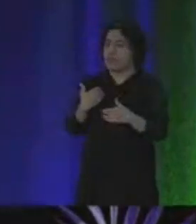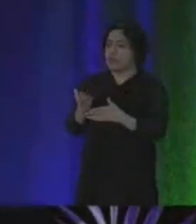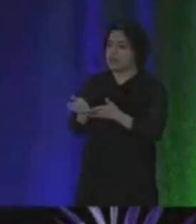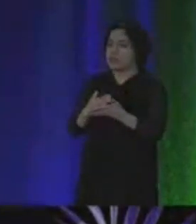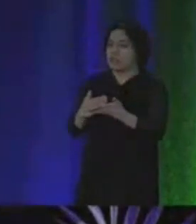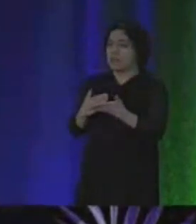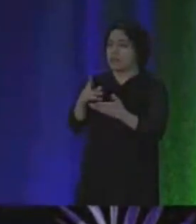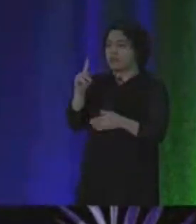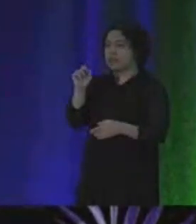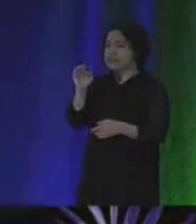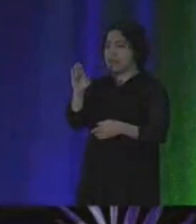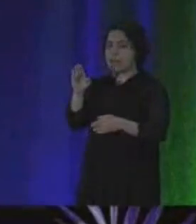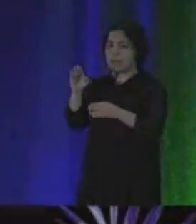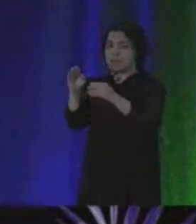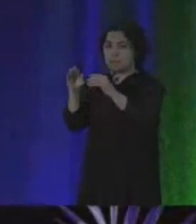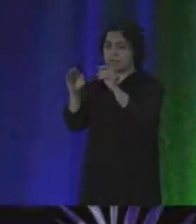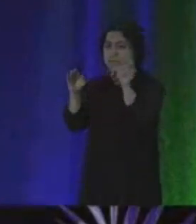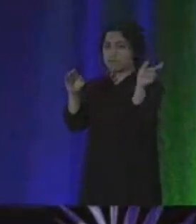tabular data,